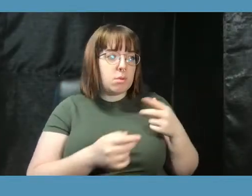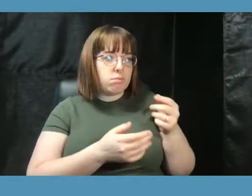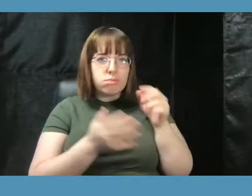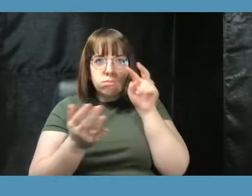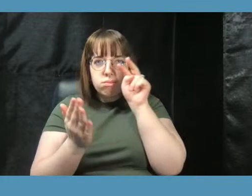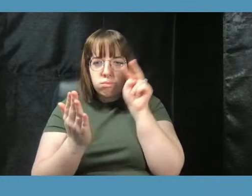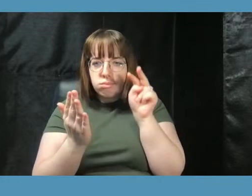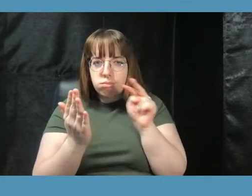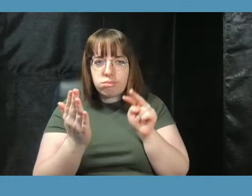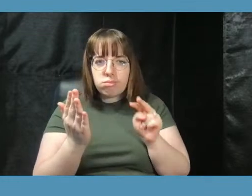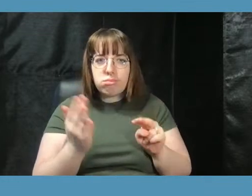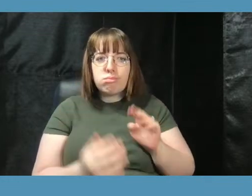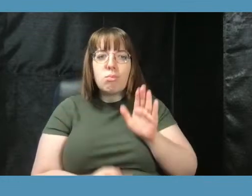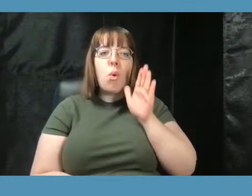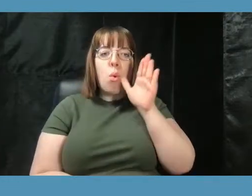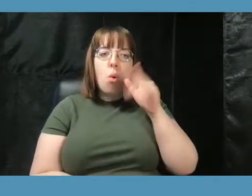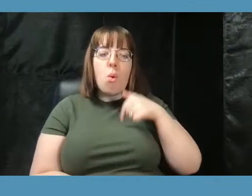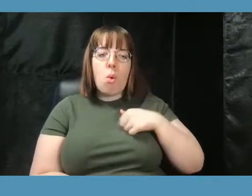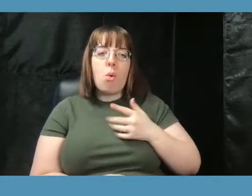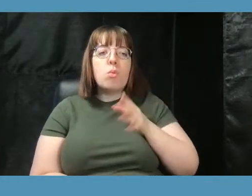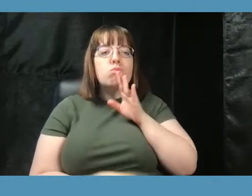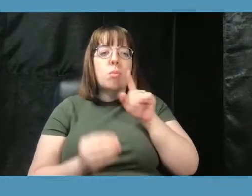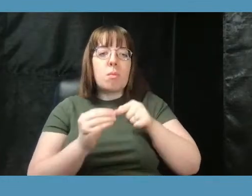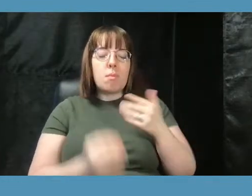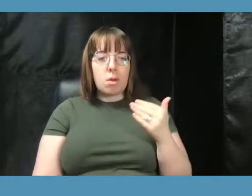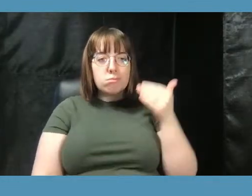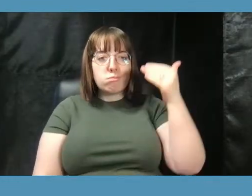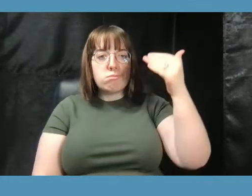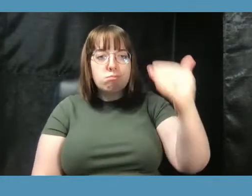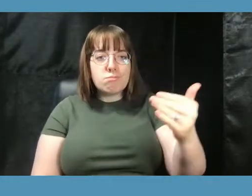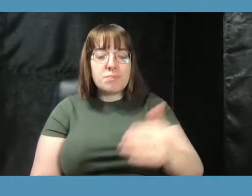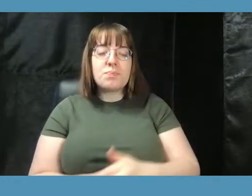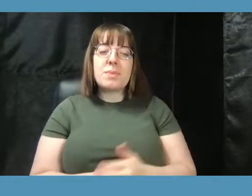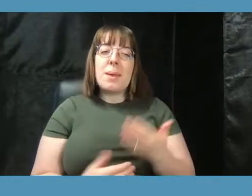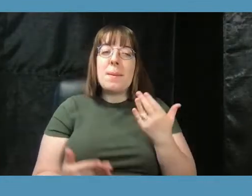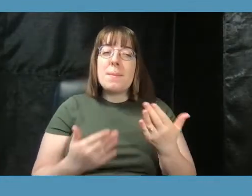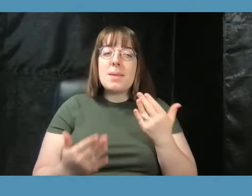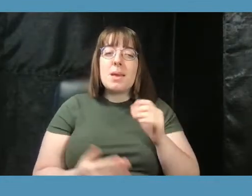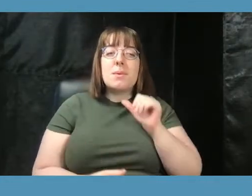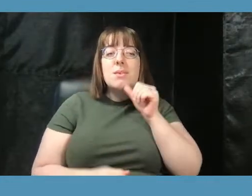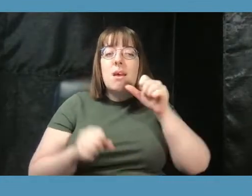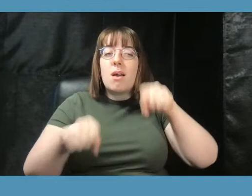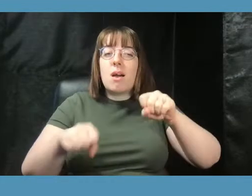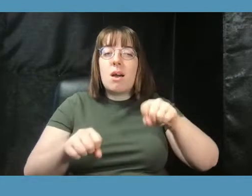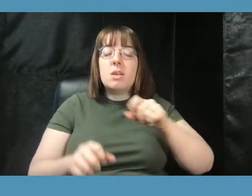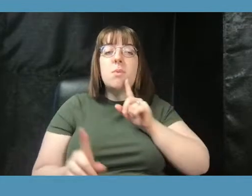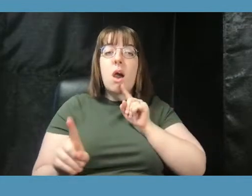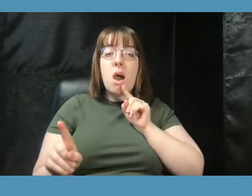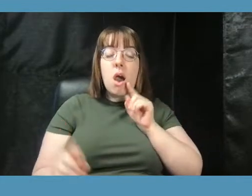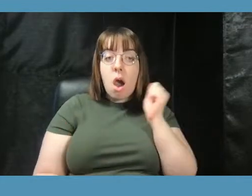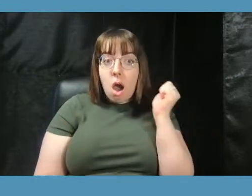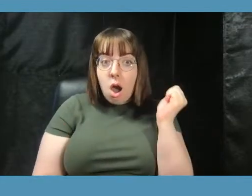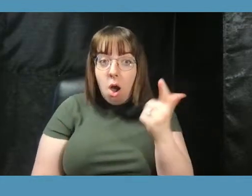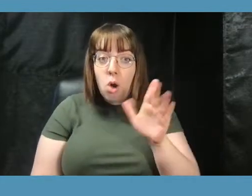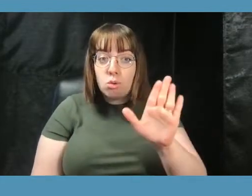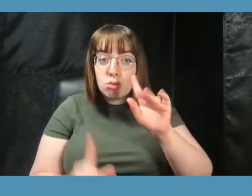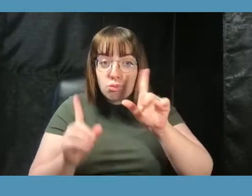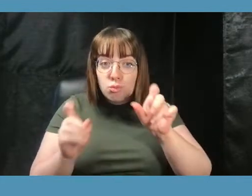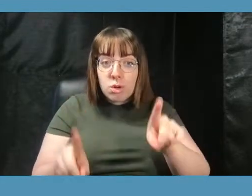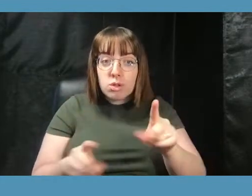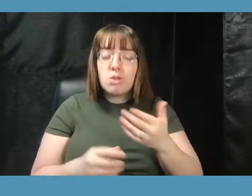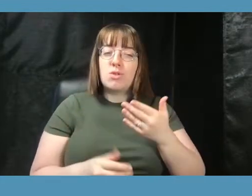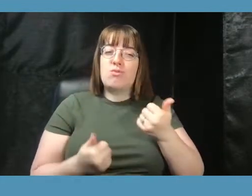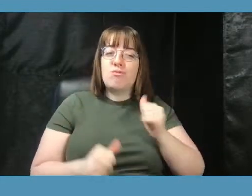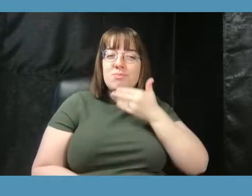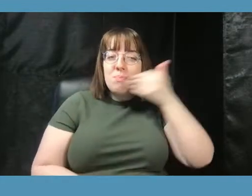We will get to as many questions as time allows. However, we may not be able to address all questions during the live session, and of course,